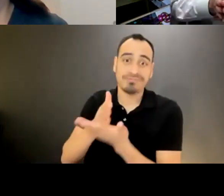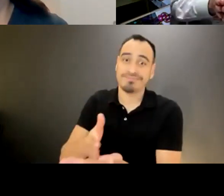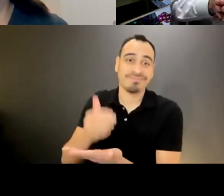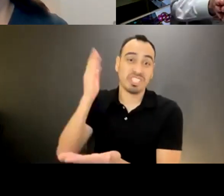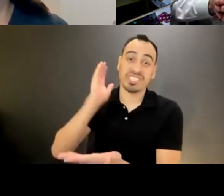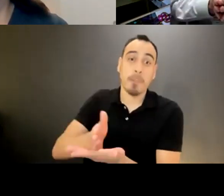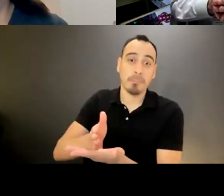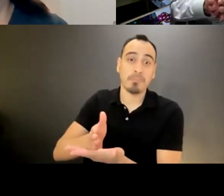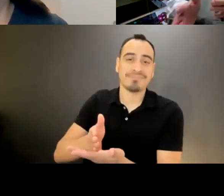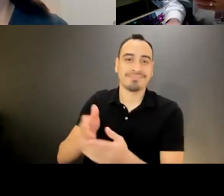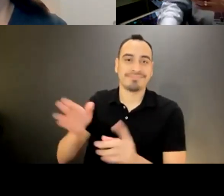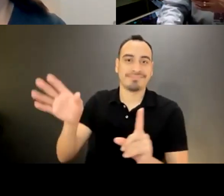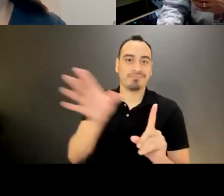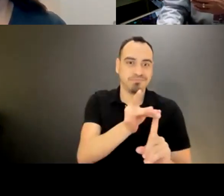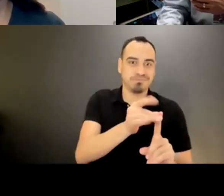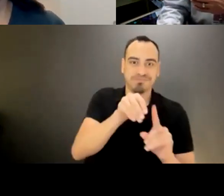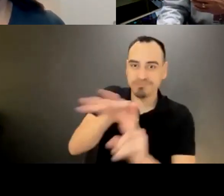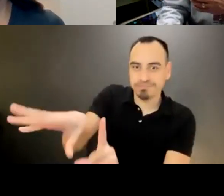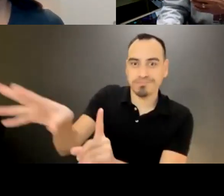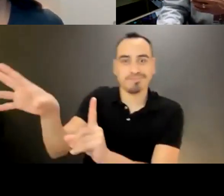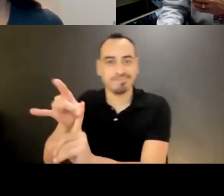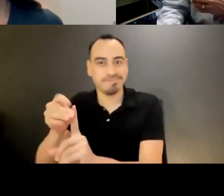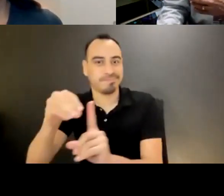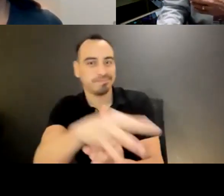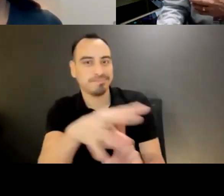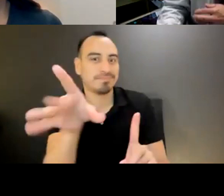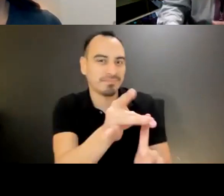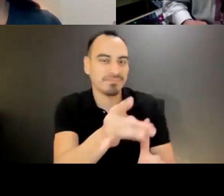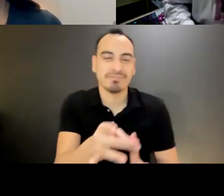So I hope that's understandable.